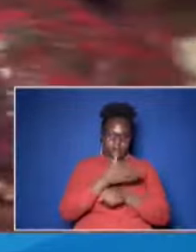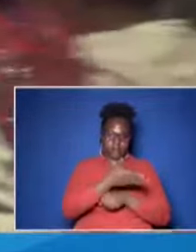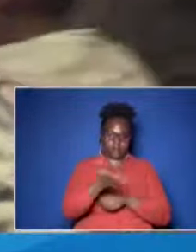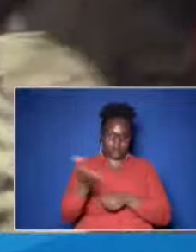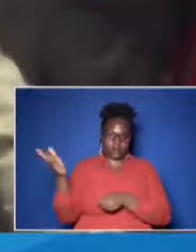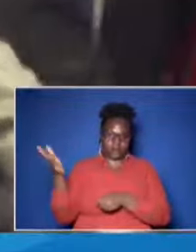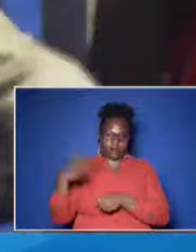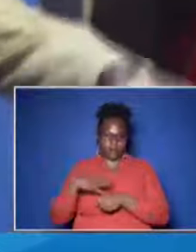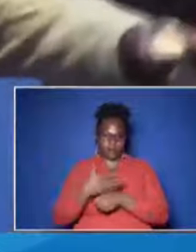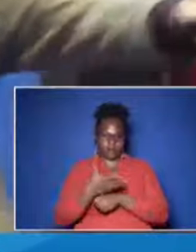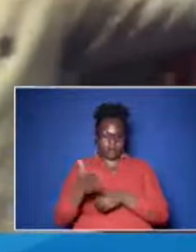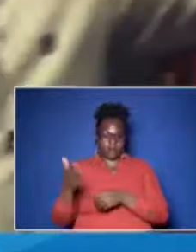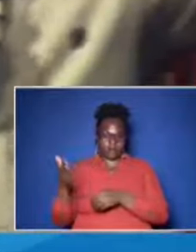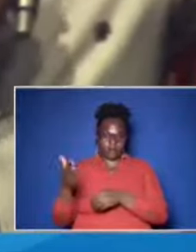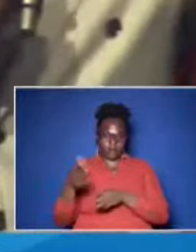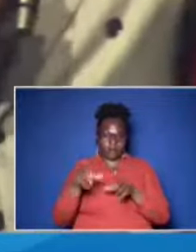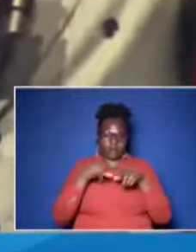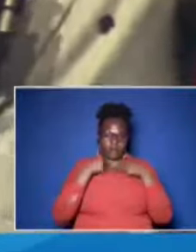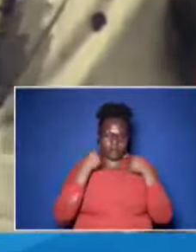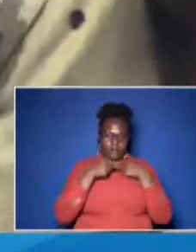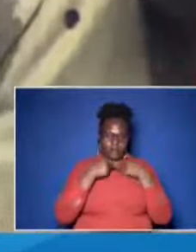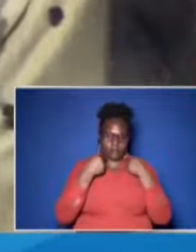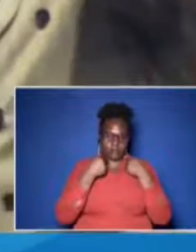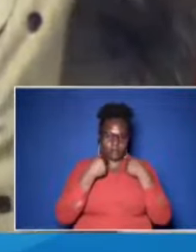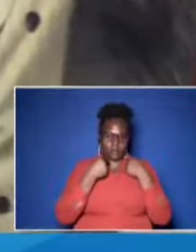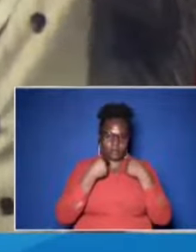all the people up front here were